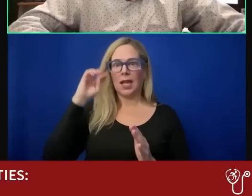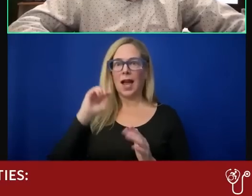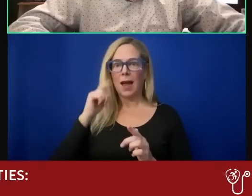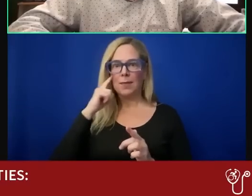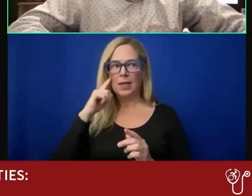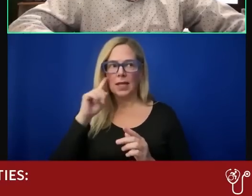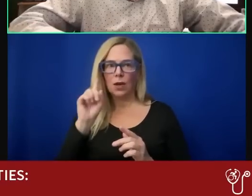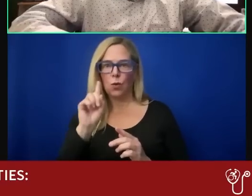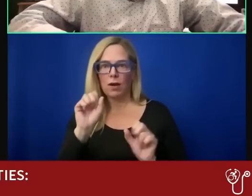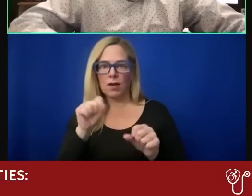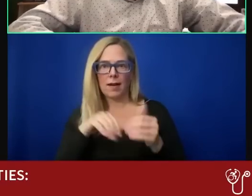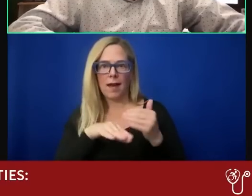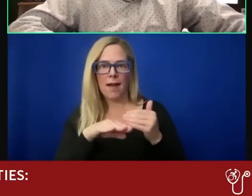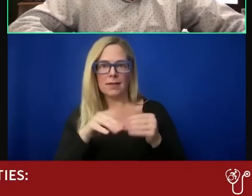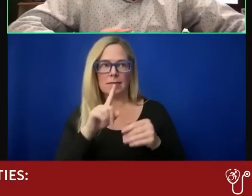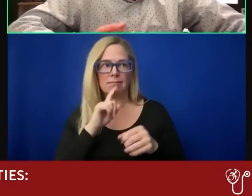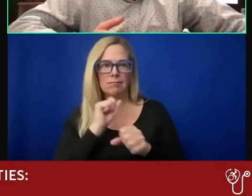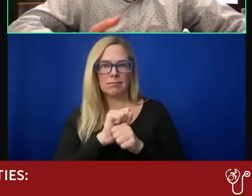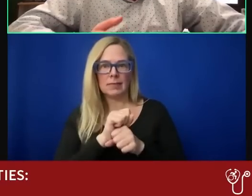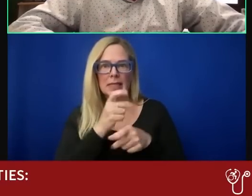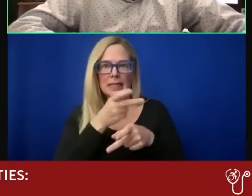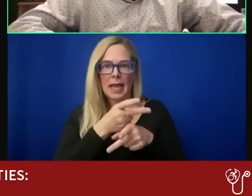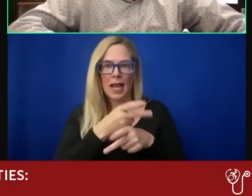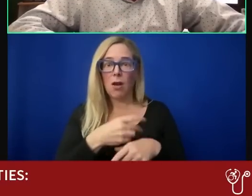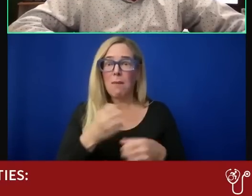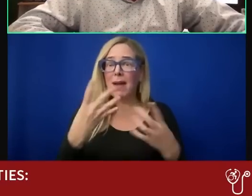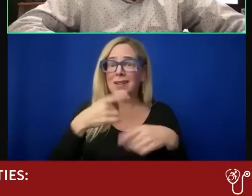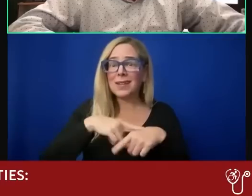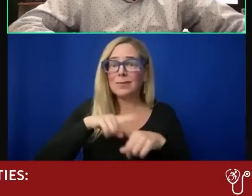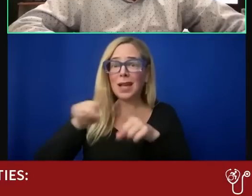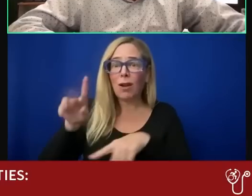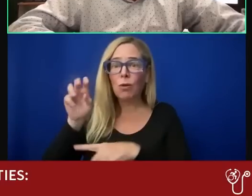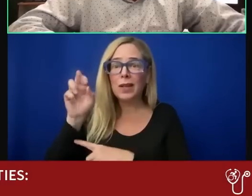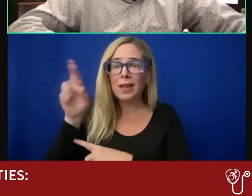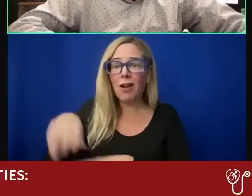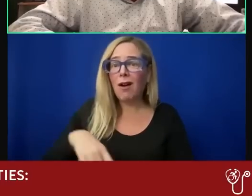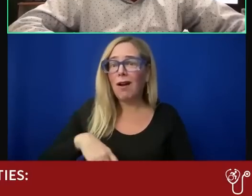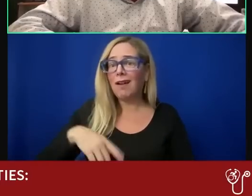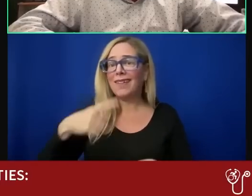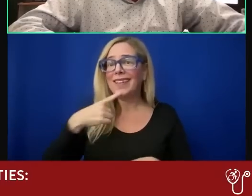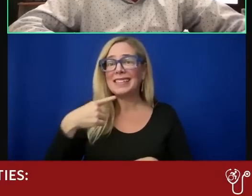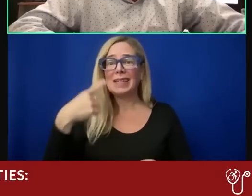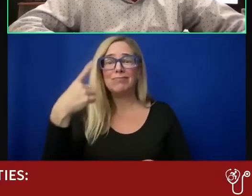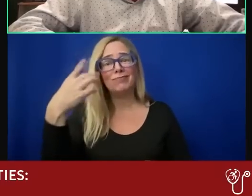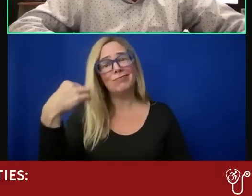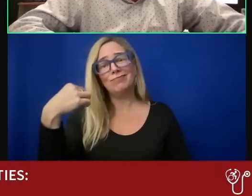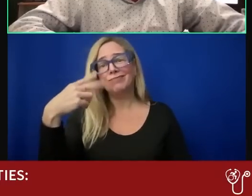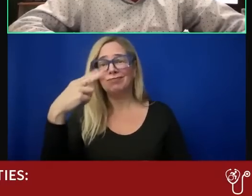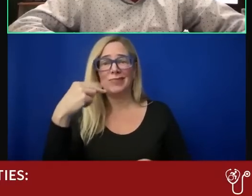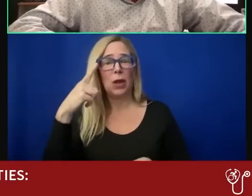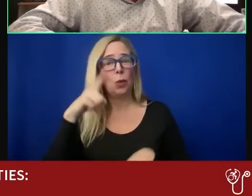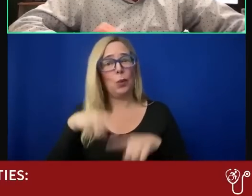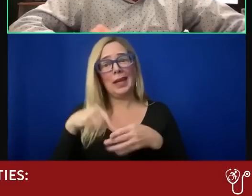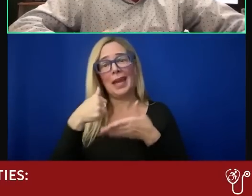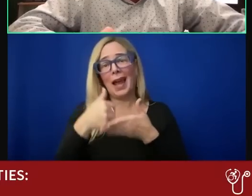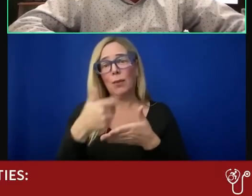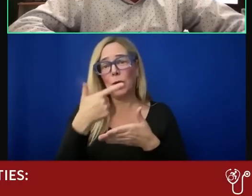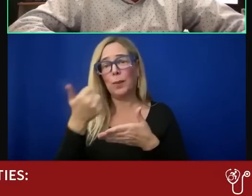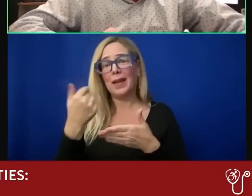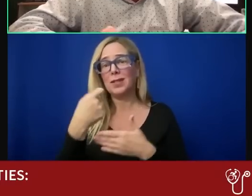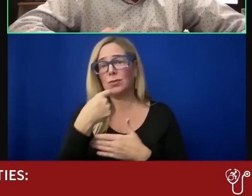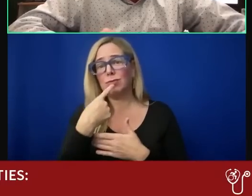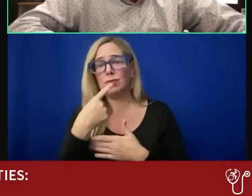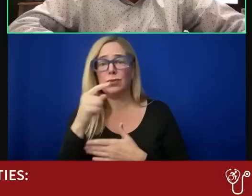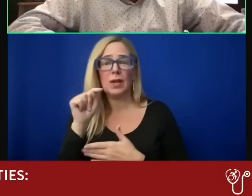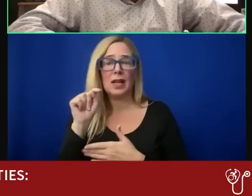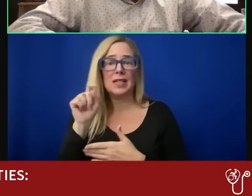care. Because there's been a number of times when I've been at ERs or different places where they have simply said, we can't help you because you are on testosterone or you're